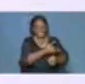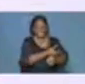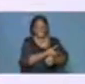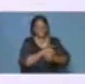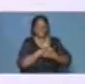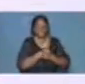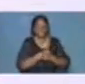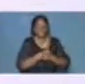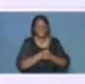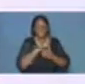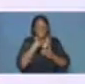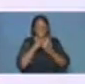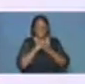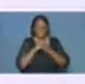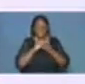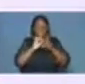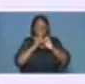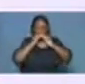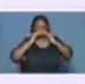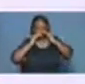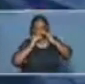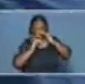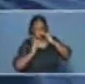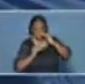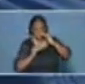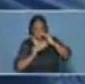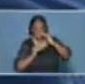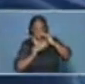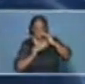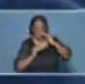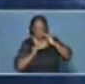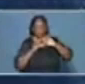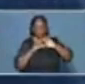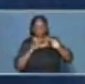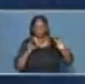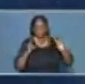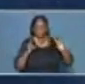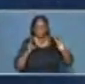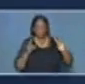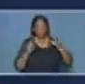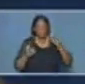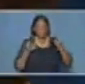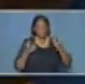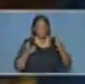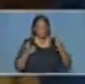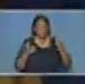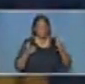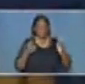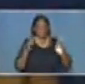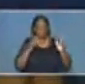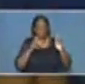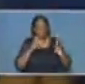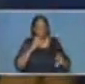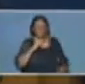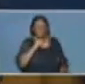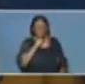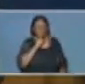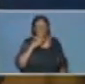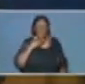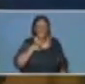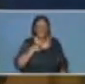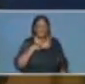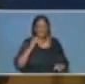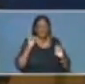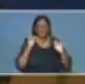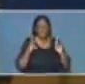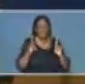acknowledge the drop in immunization numbers as well. It's attributed to health professionals not being able to get the chance to provide services